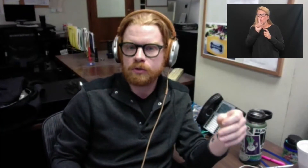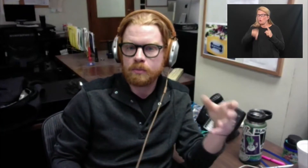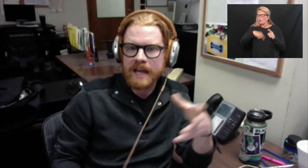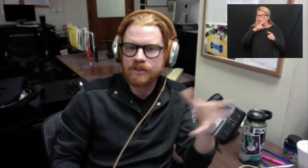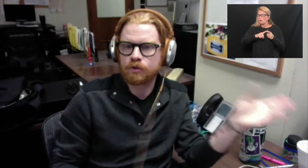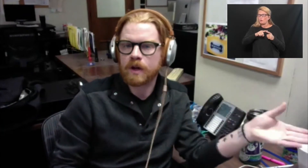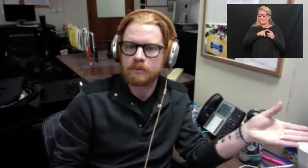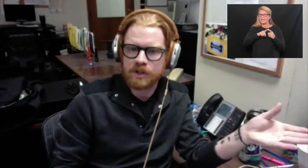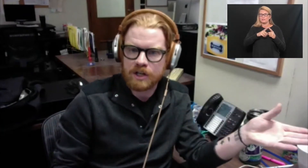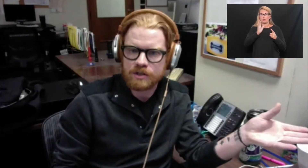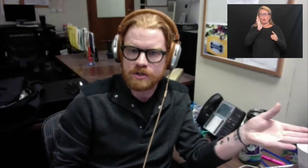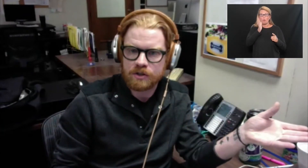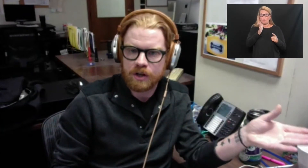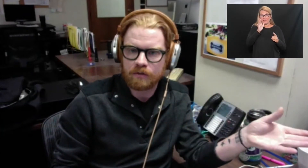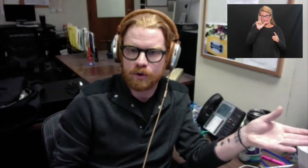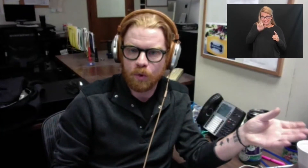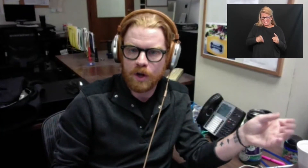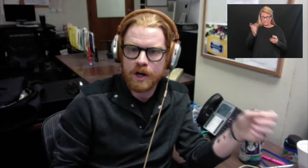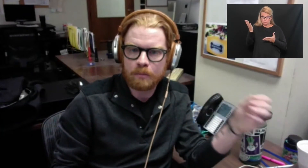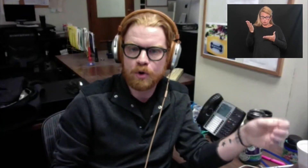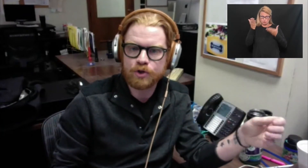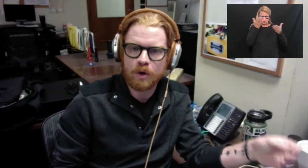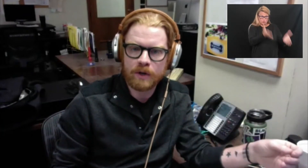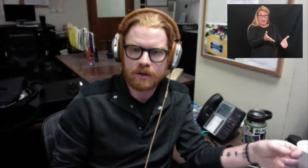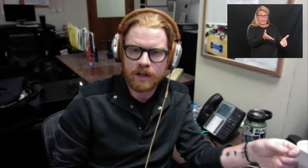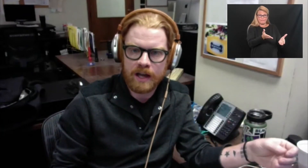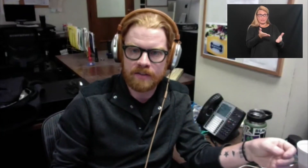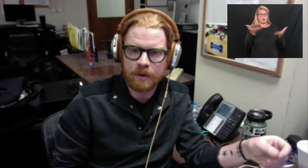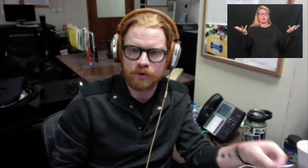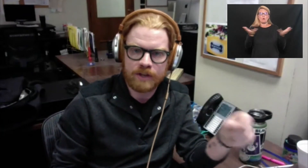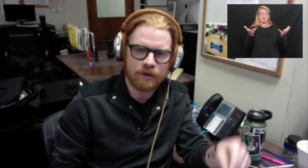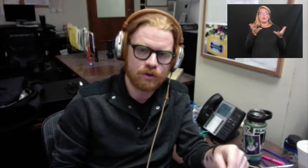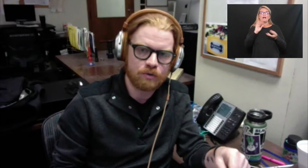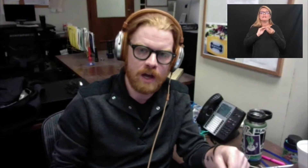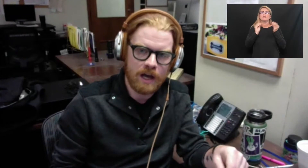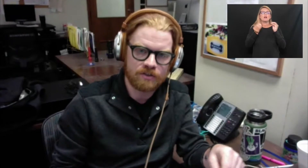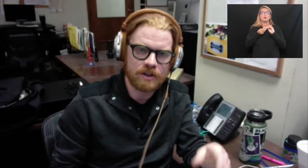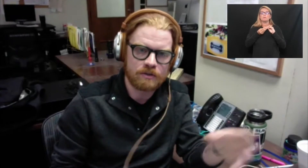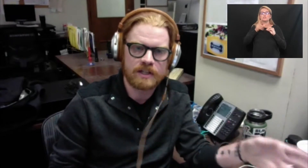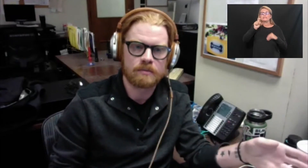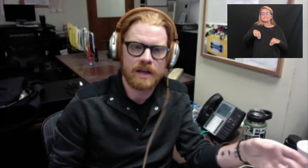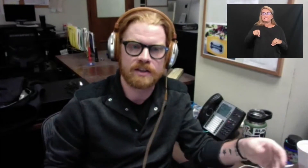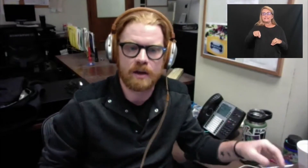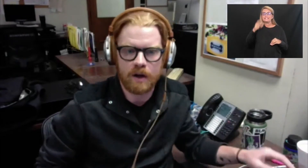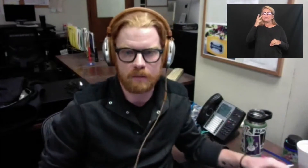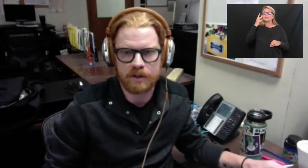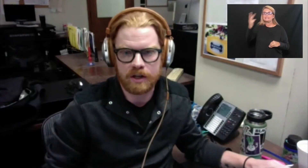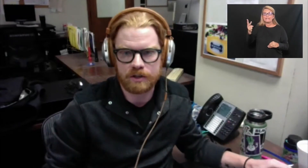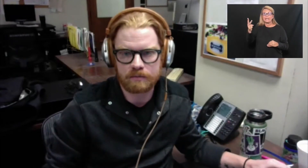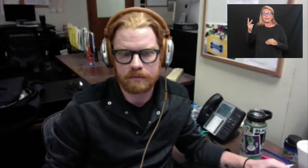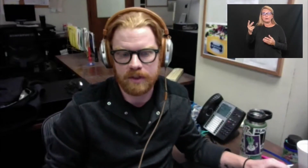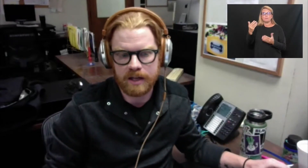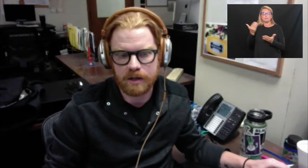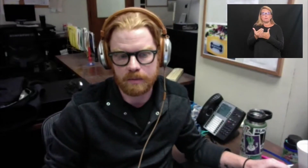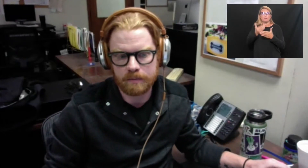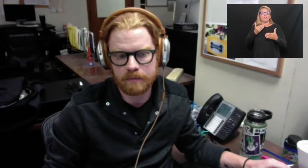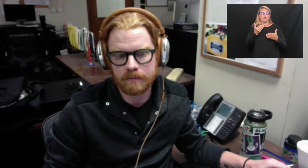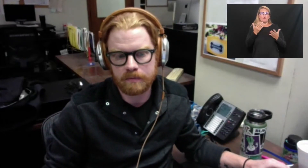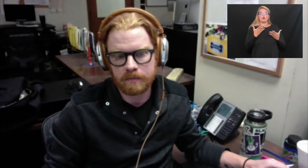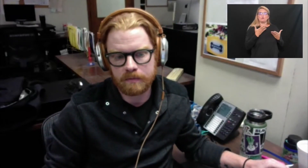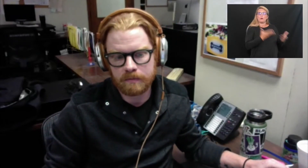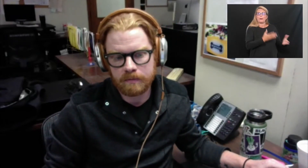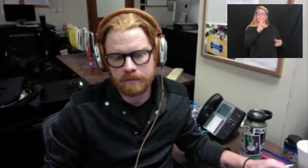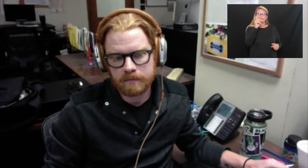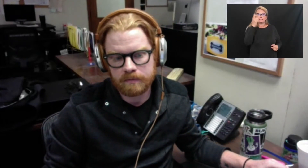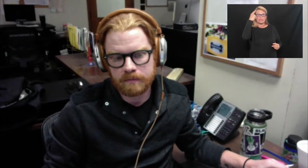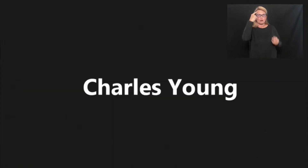need to make those recommendations to the governor? What numbers are we looking at that will tell you guys that you need to make that recommendation? Thank you.